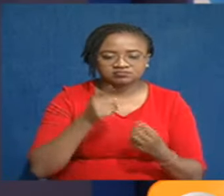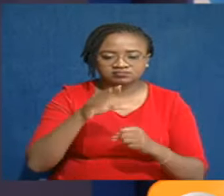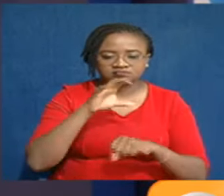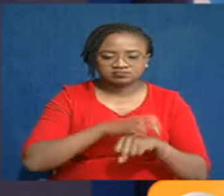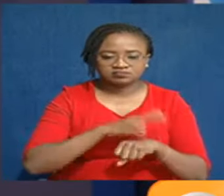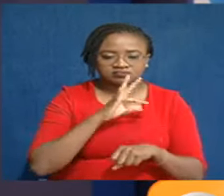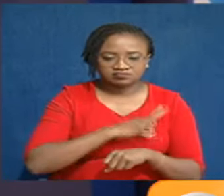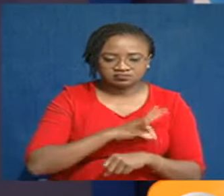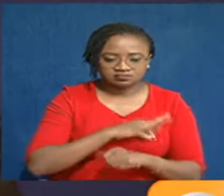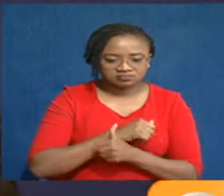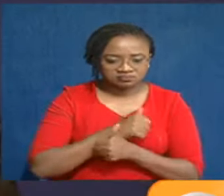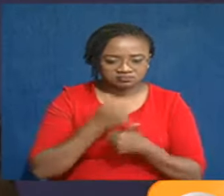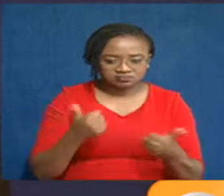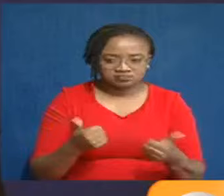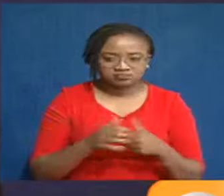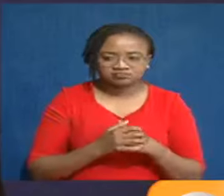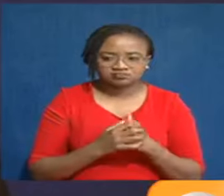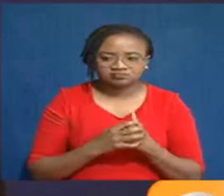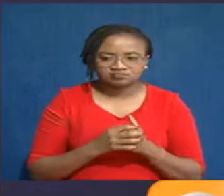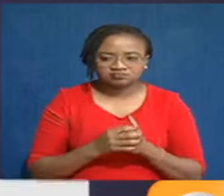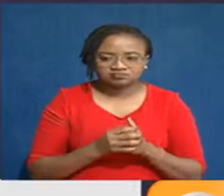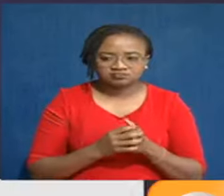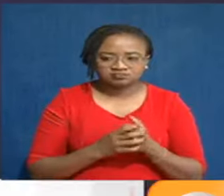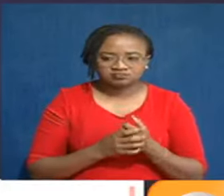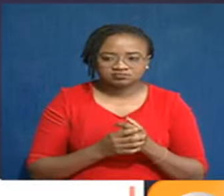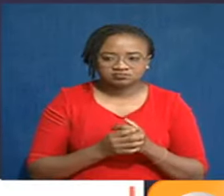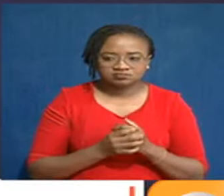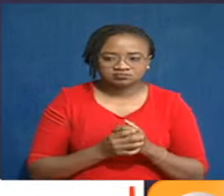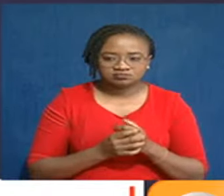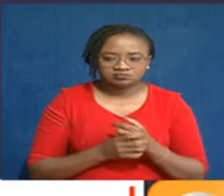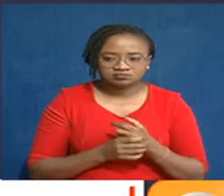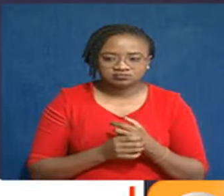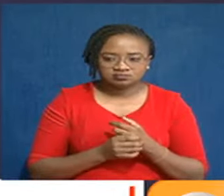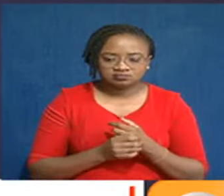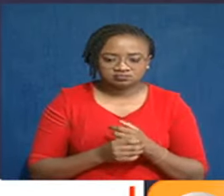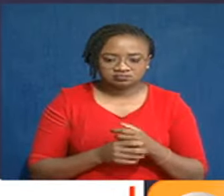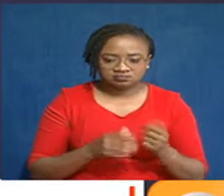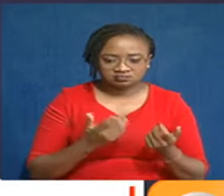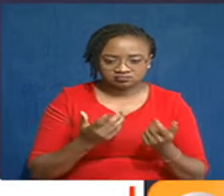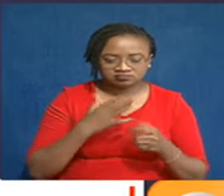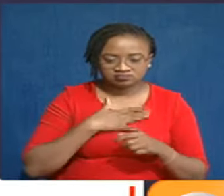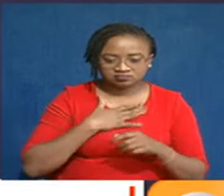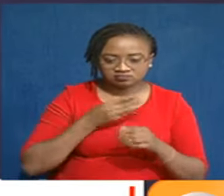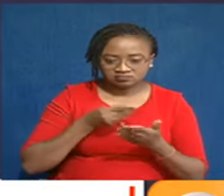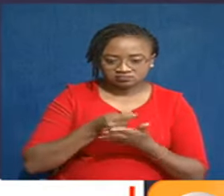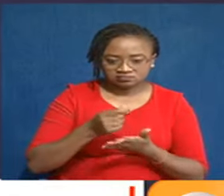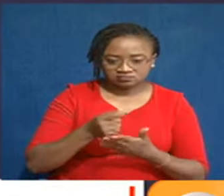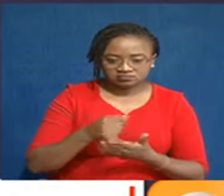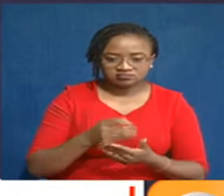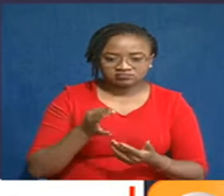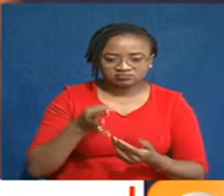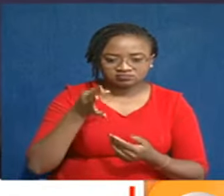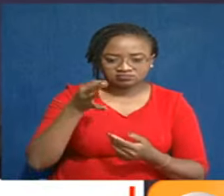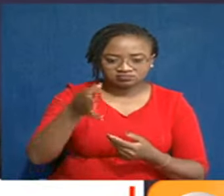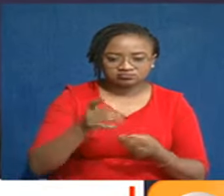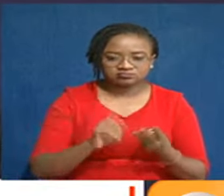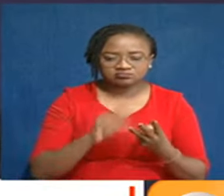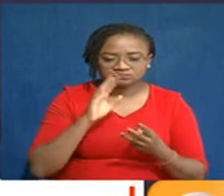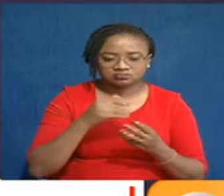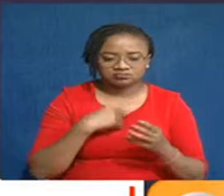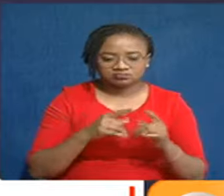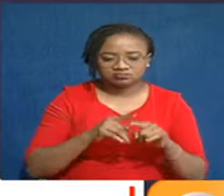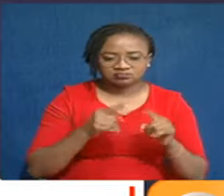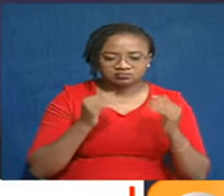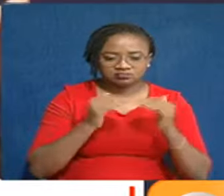value for money. That the future of payments of the world will be defined by markets with age demographics as we see in